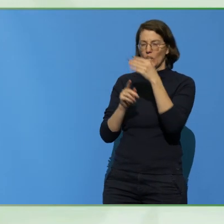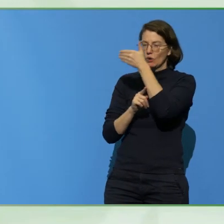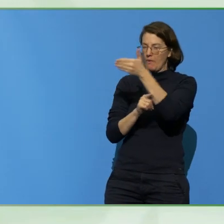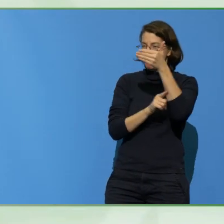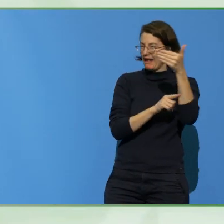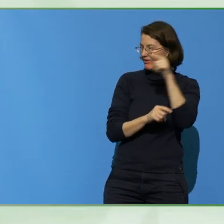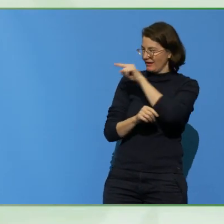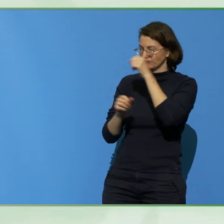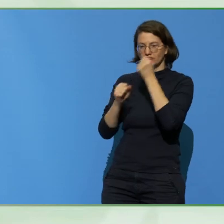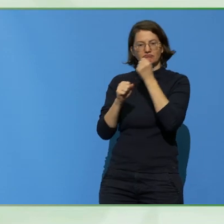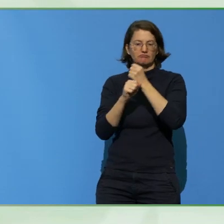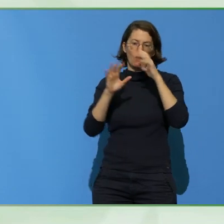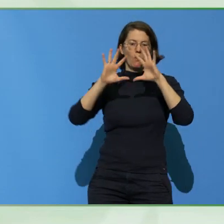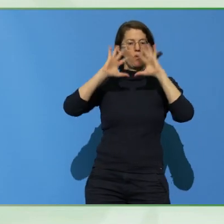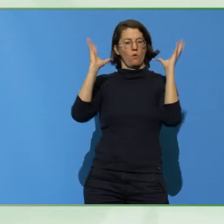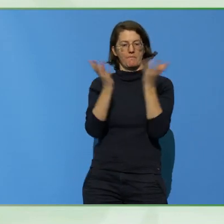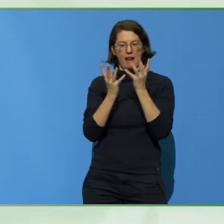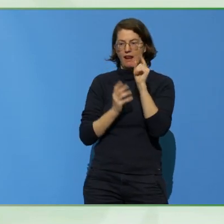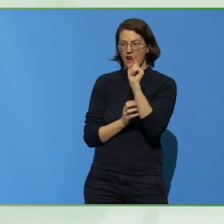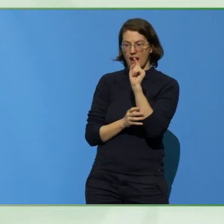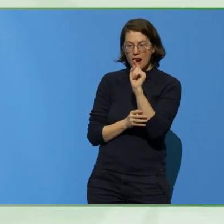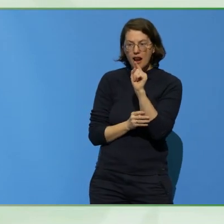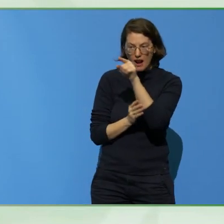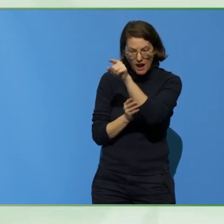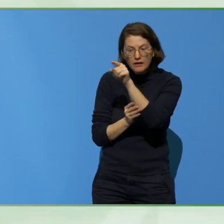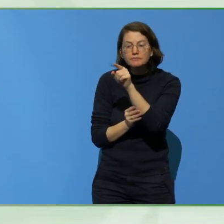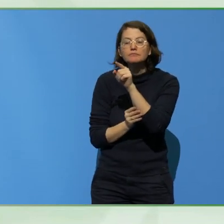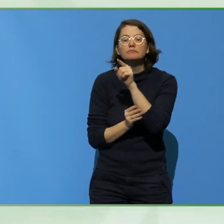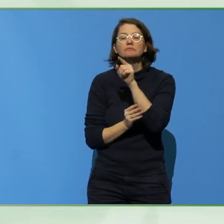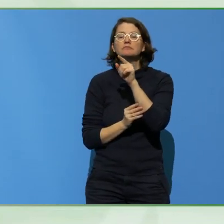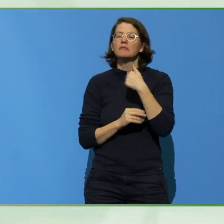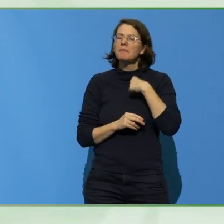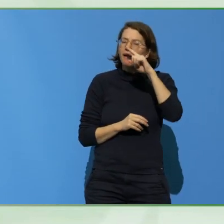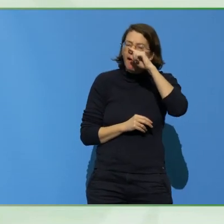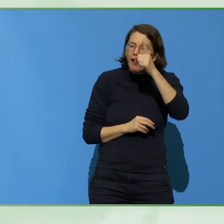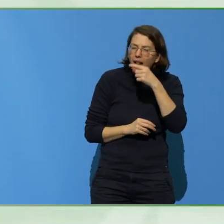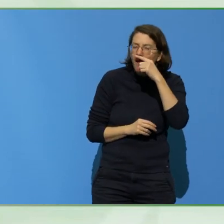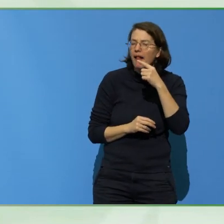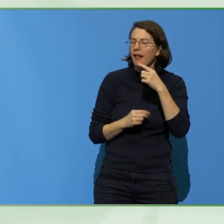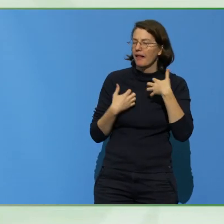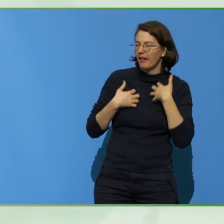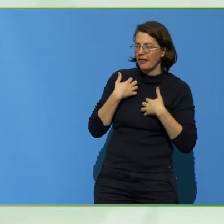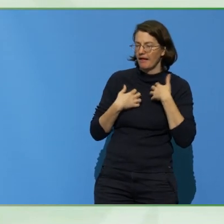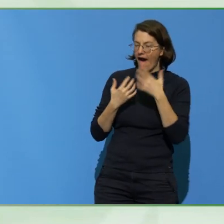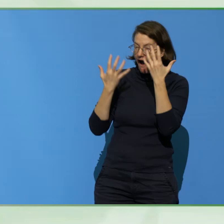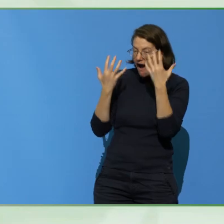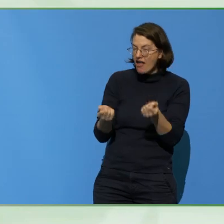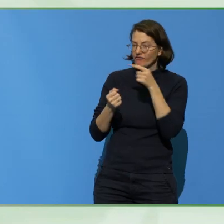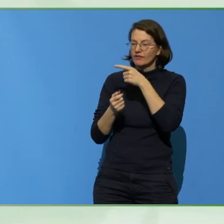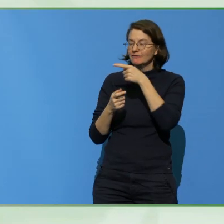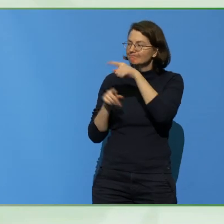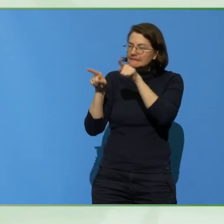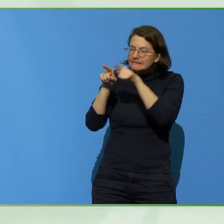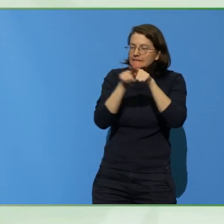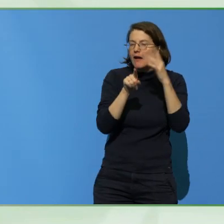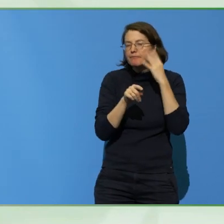point that any of these programs that we run or these initiatives that we provide for entrepreneurs with disabilities